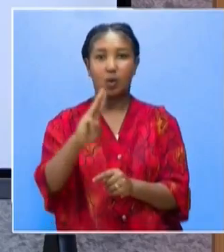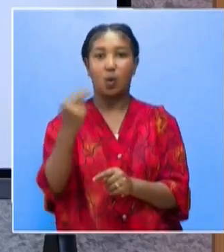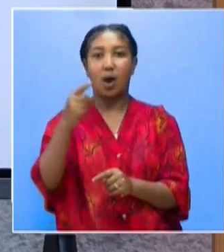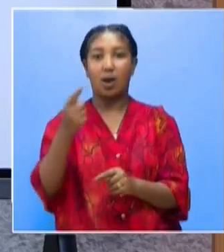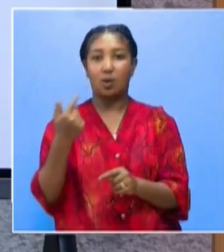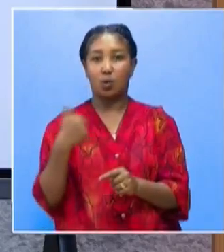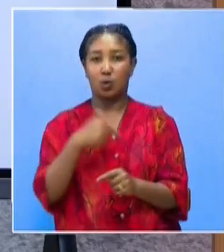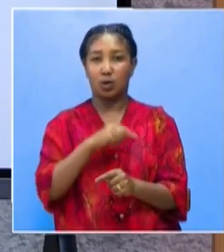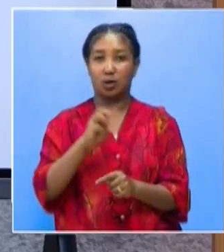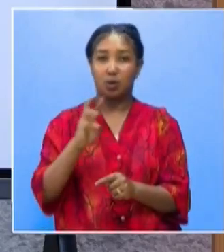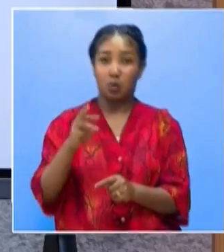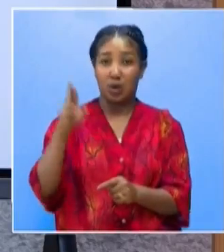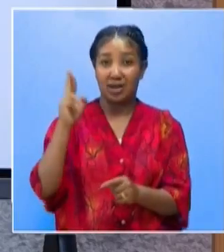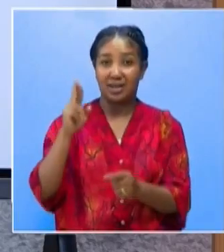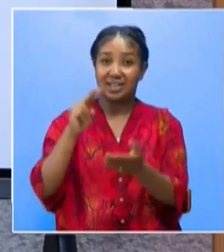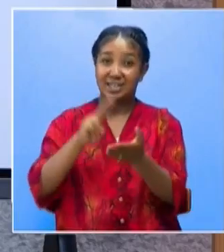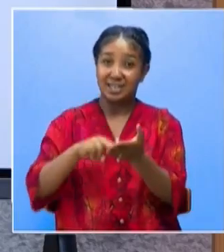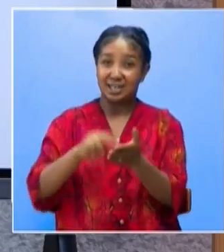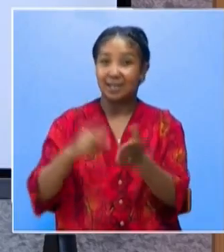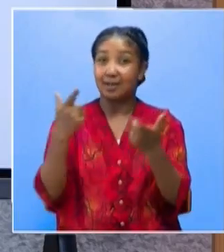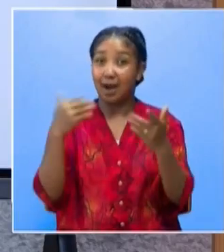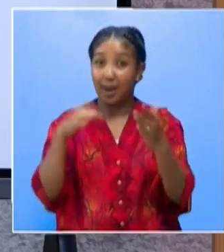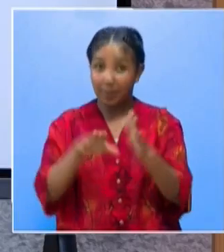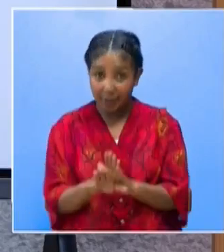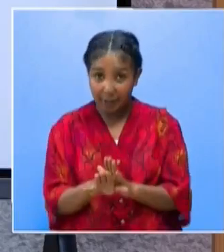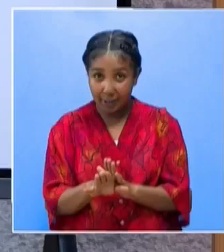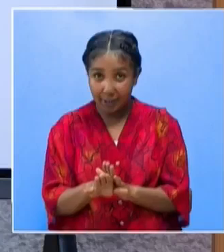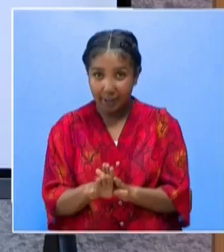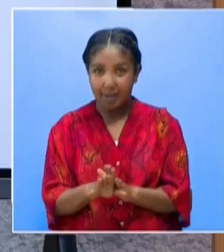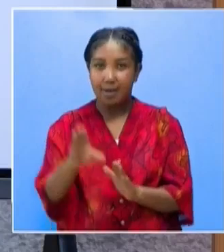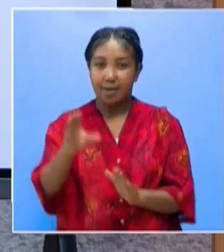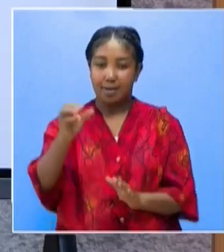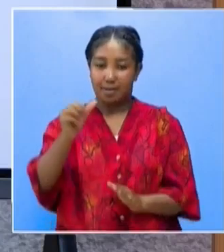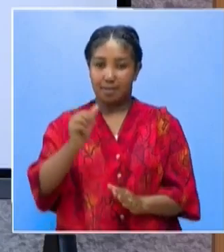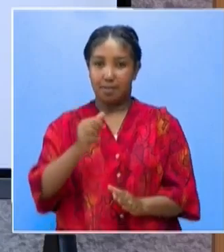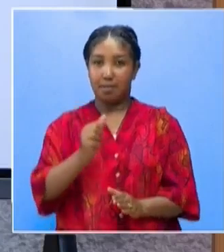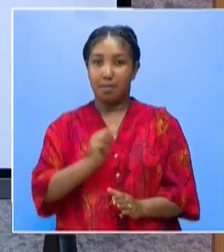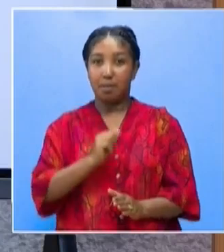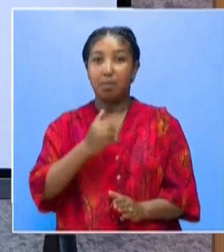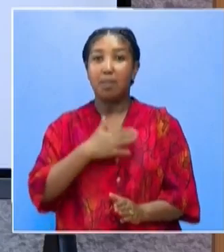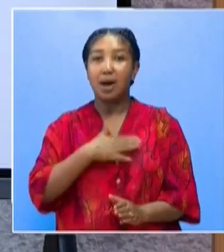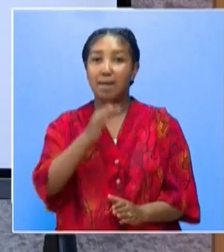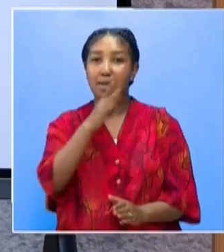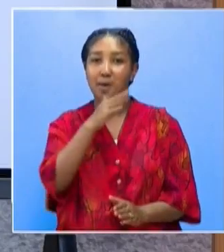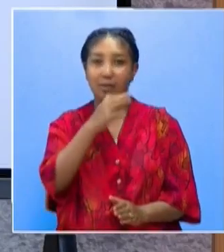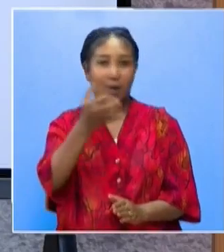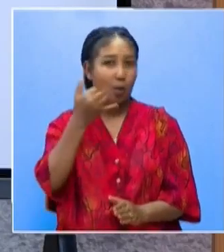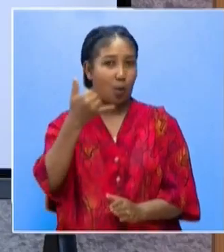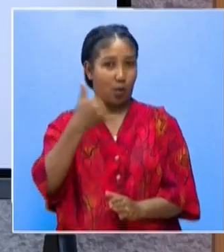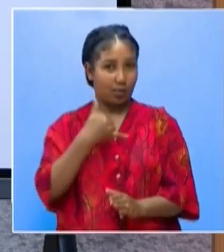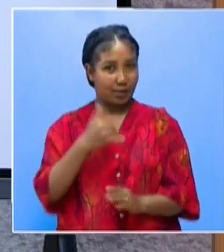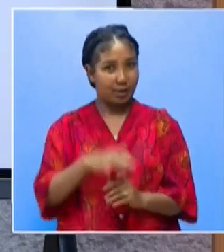were reading in the library, my mother called me.